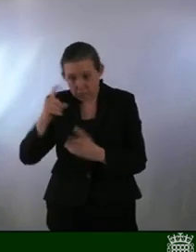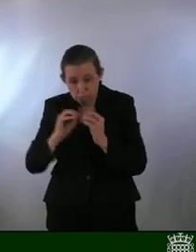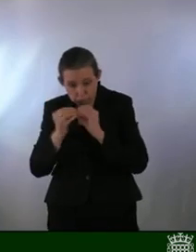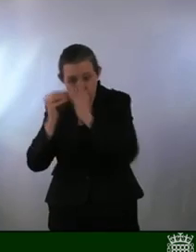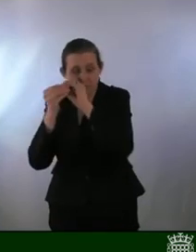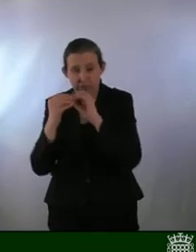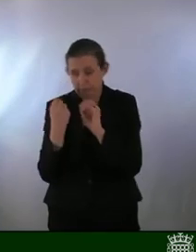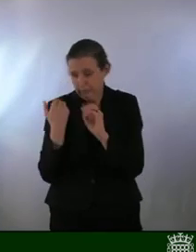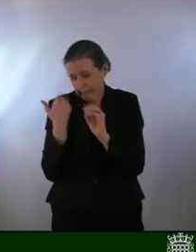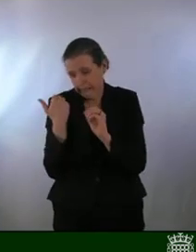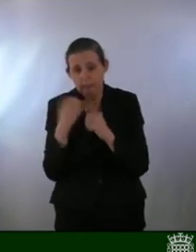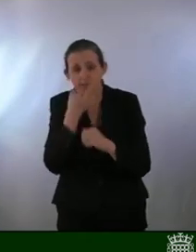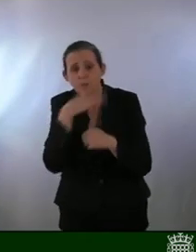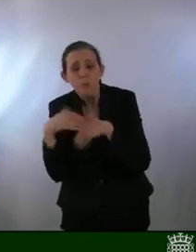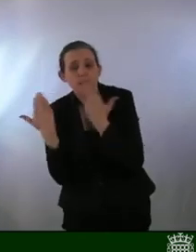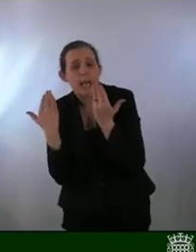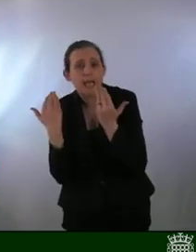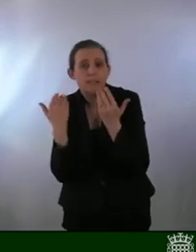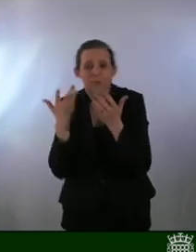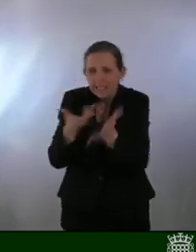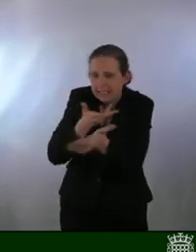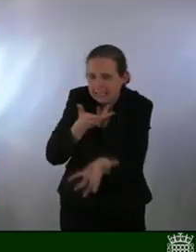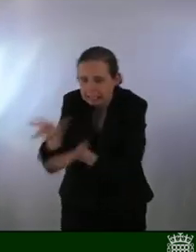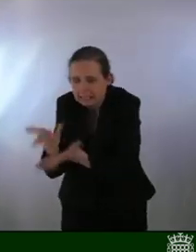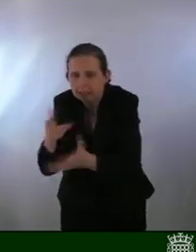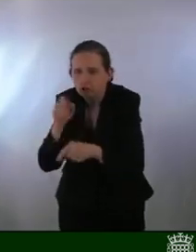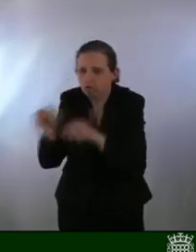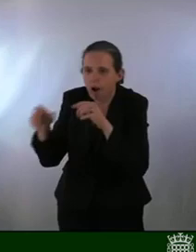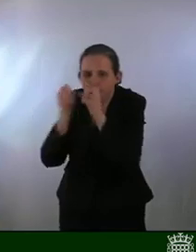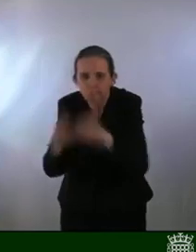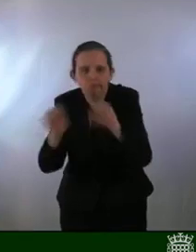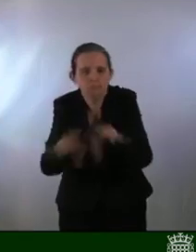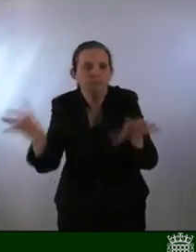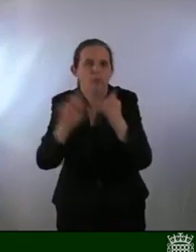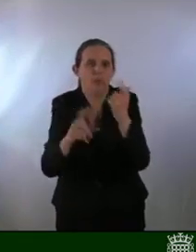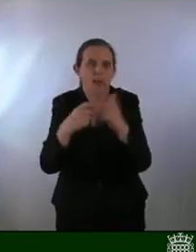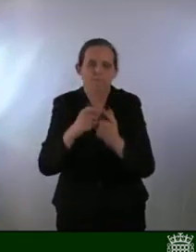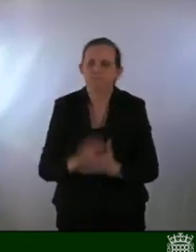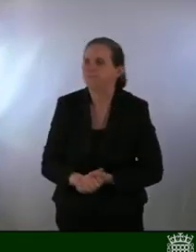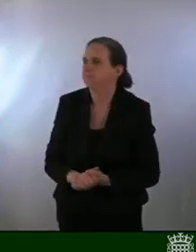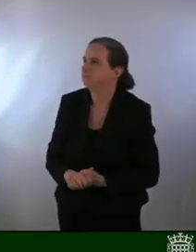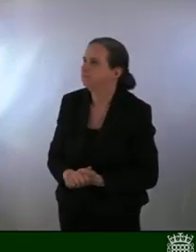last few days, and we're in intense negotiations about rolling those out very rapidly here.